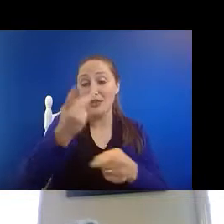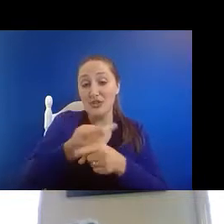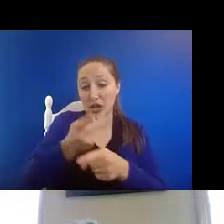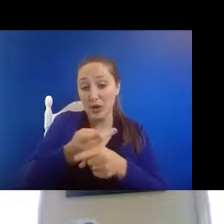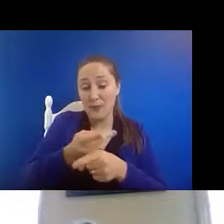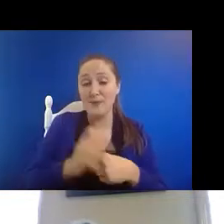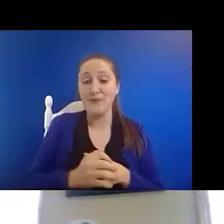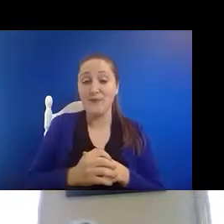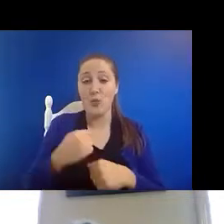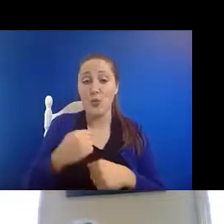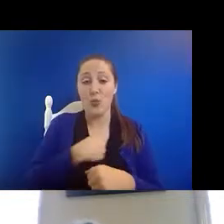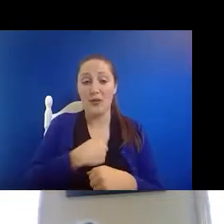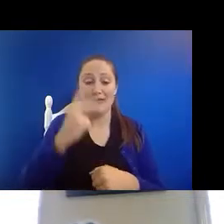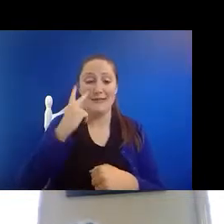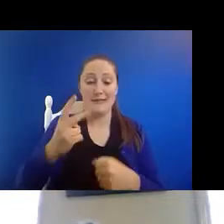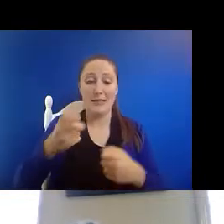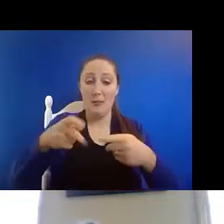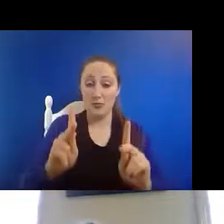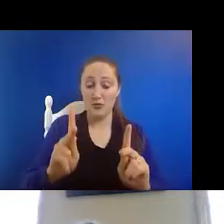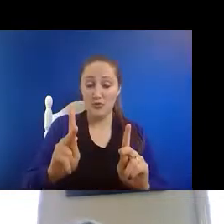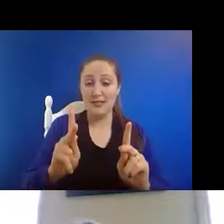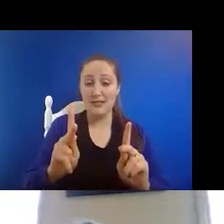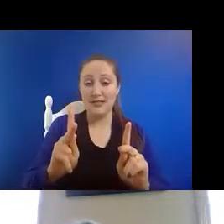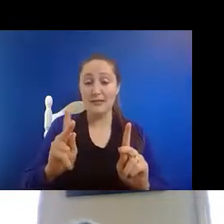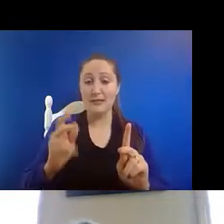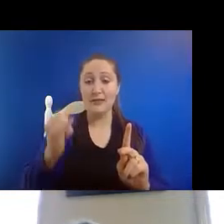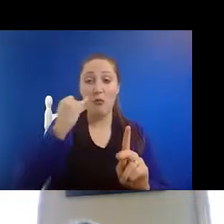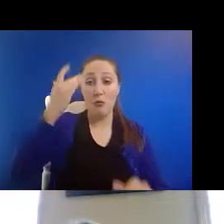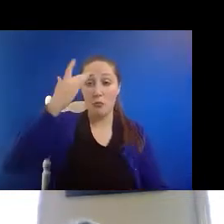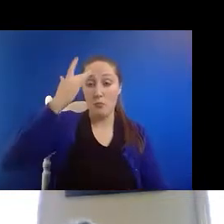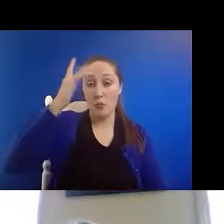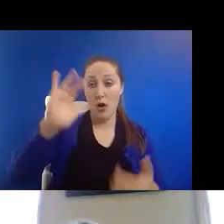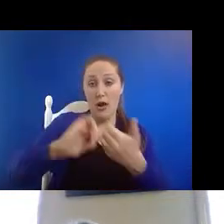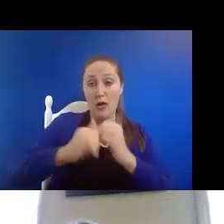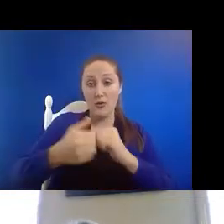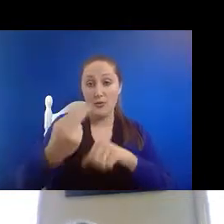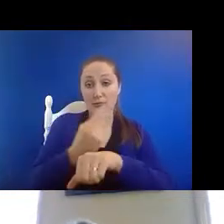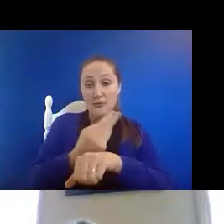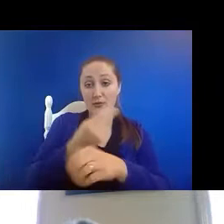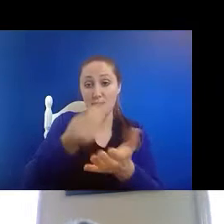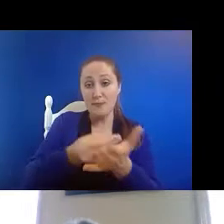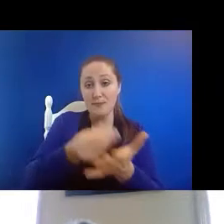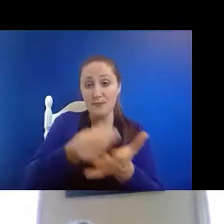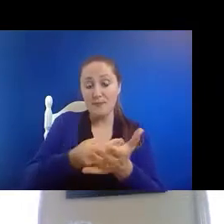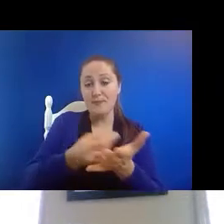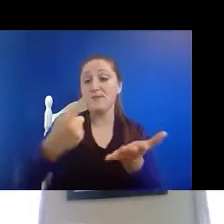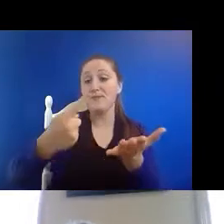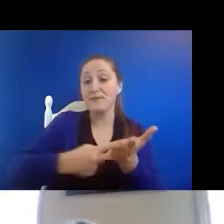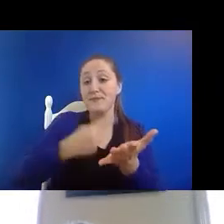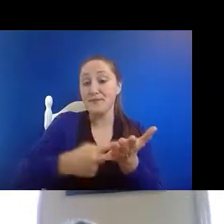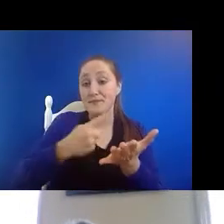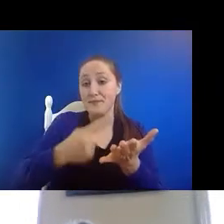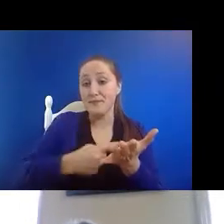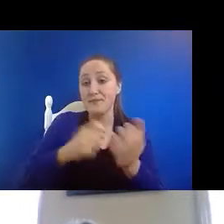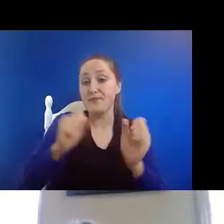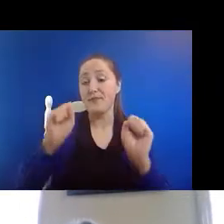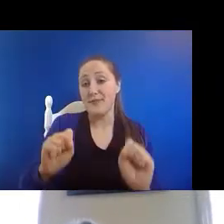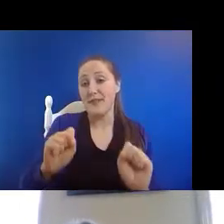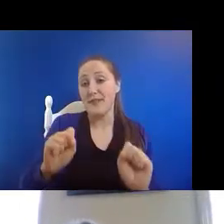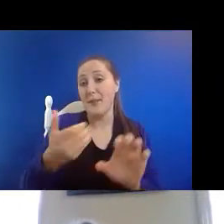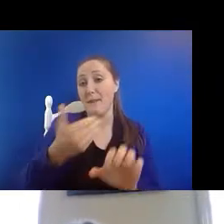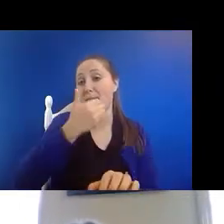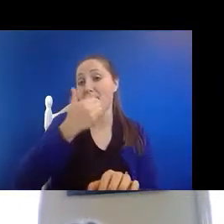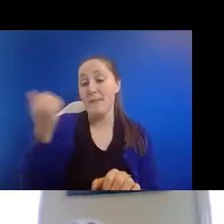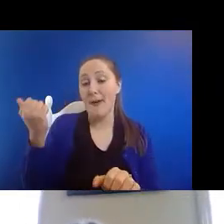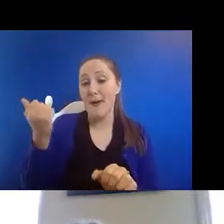seen opportunities where if we're smart about how we use our money, sometimes we can get better quality and outcomes